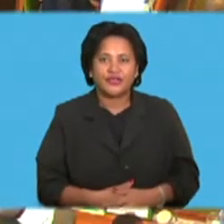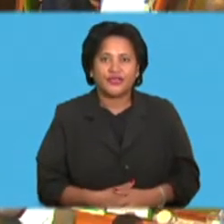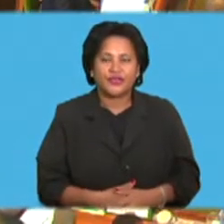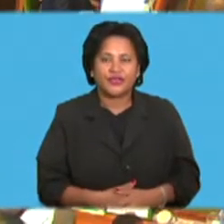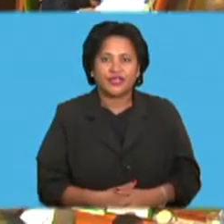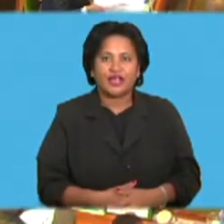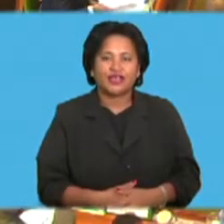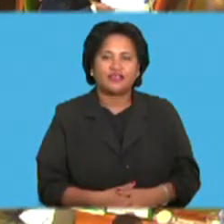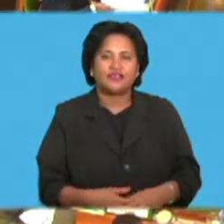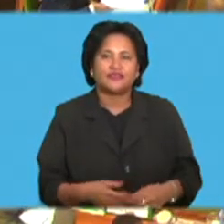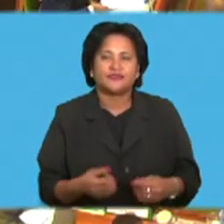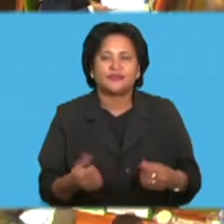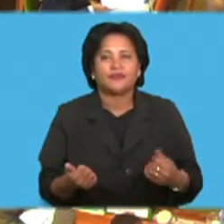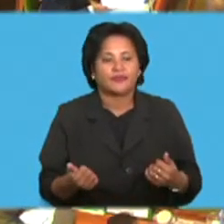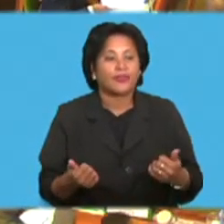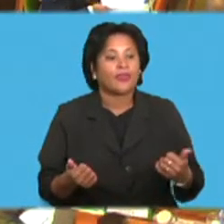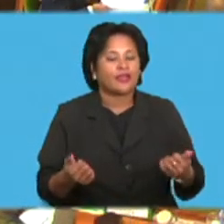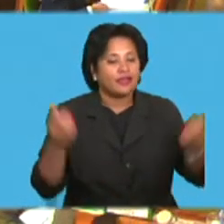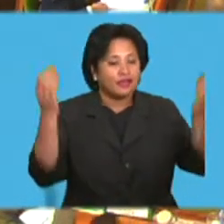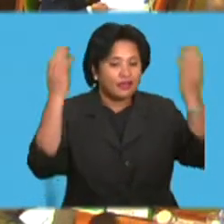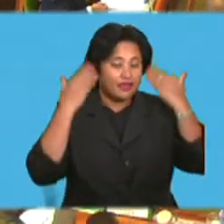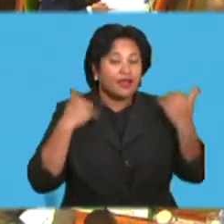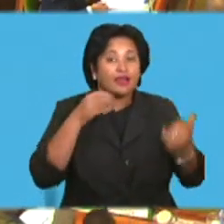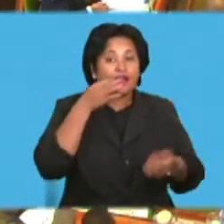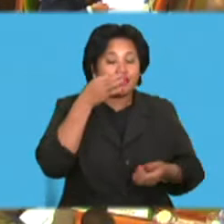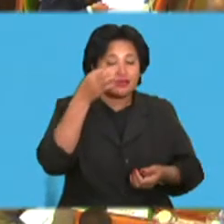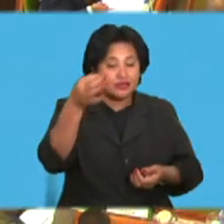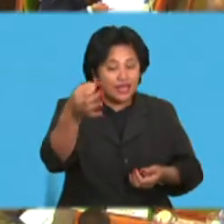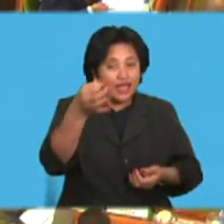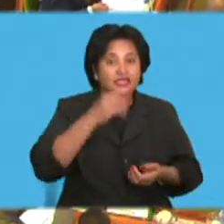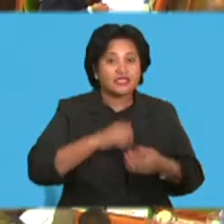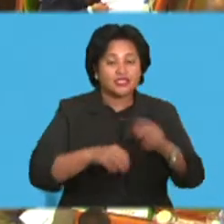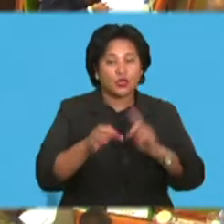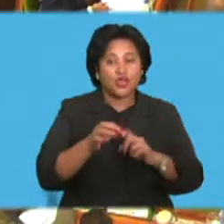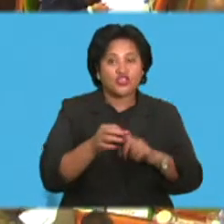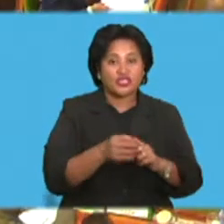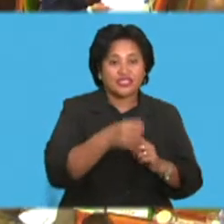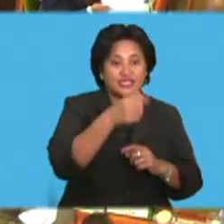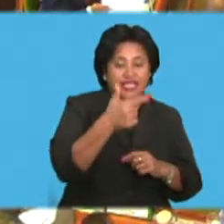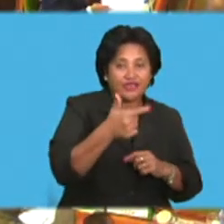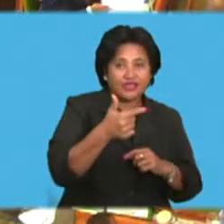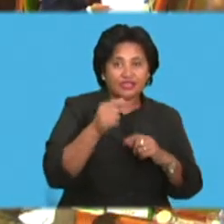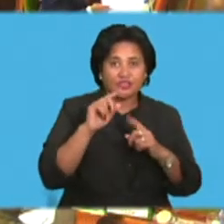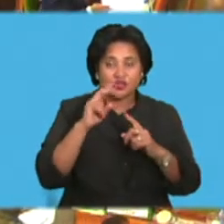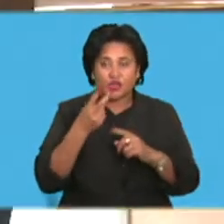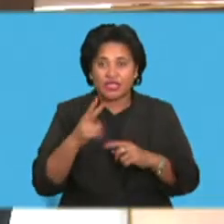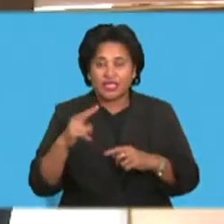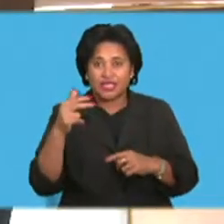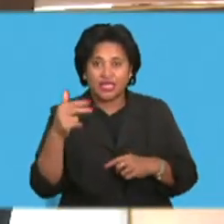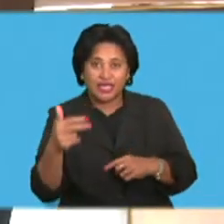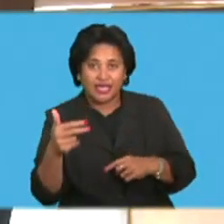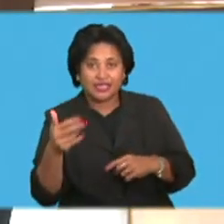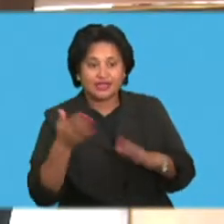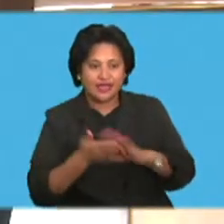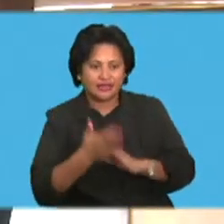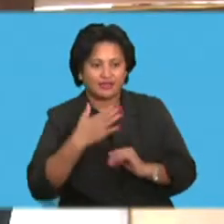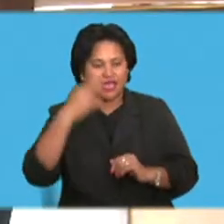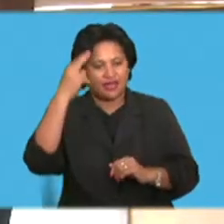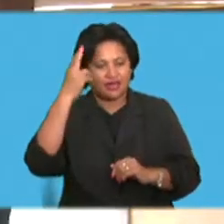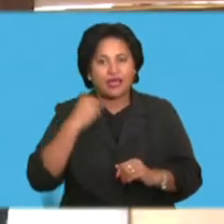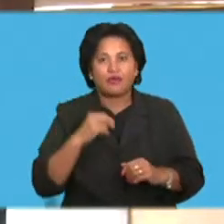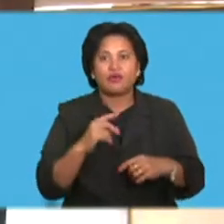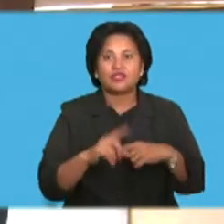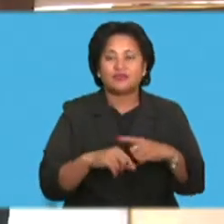Thank you, Madam Speaker. Madam Speaker, I rise to ask question 7/2018 under my name, and the question is directed to Minister of